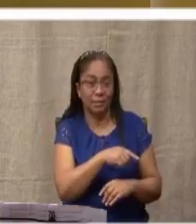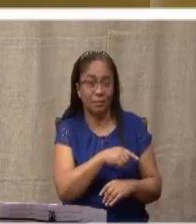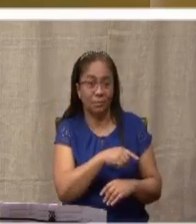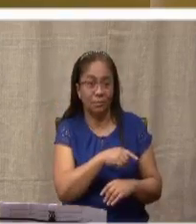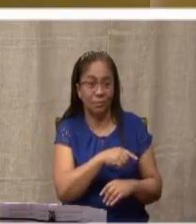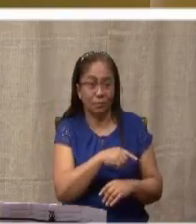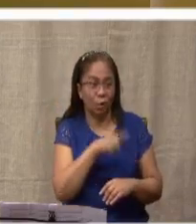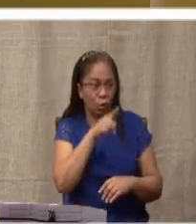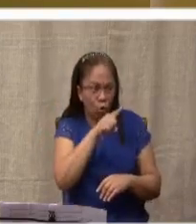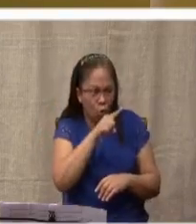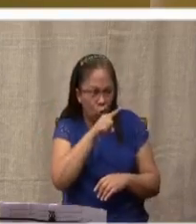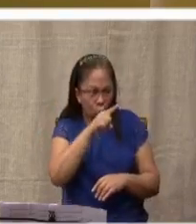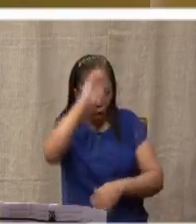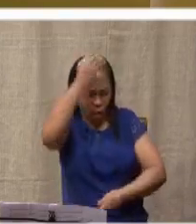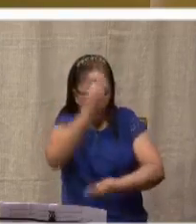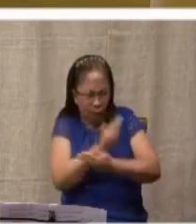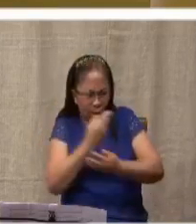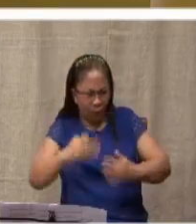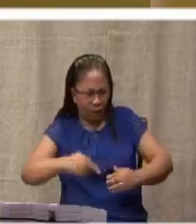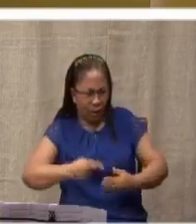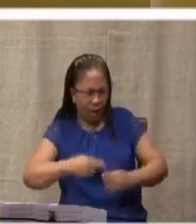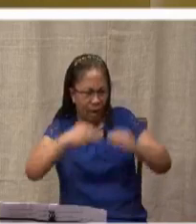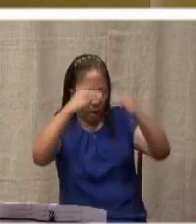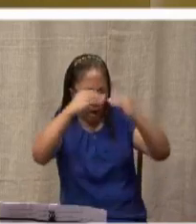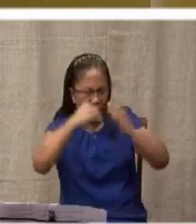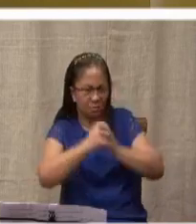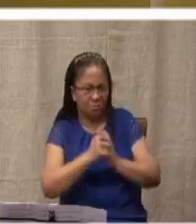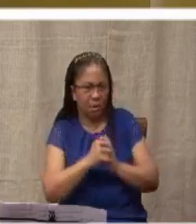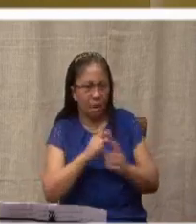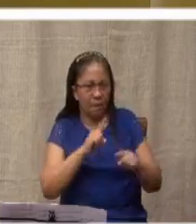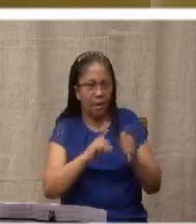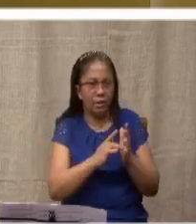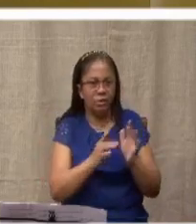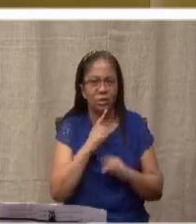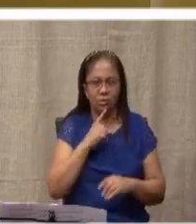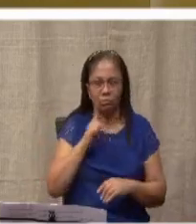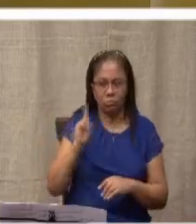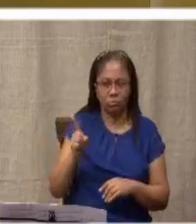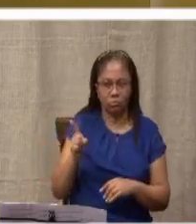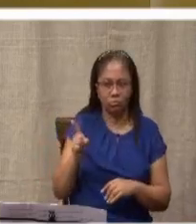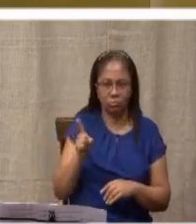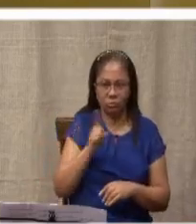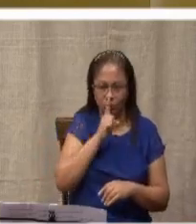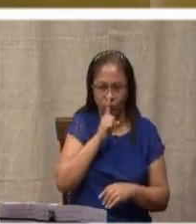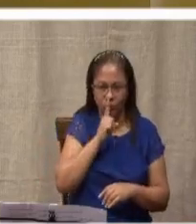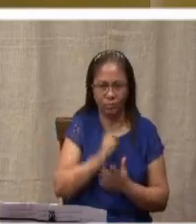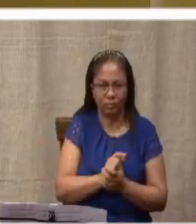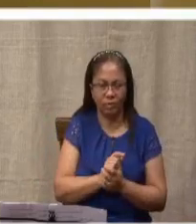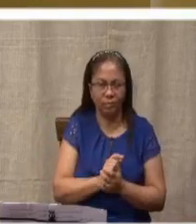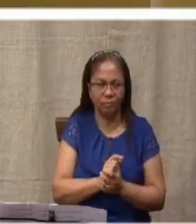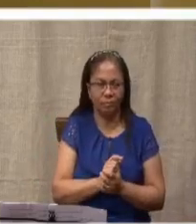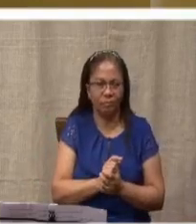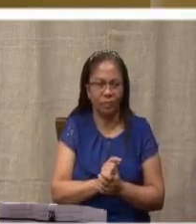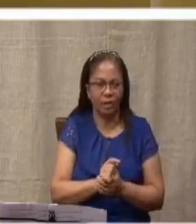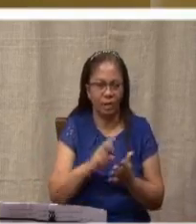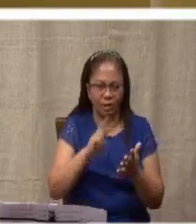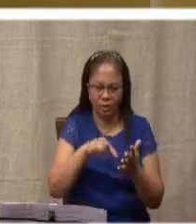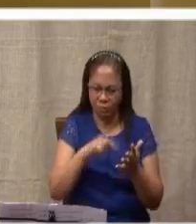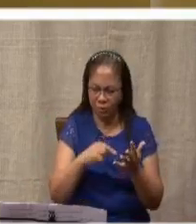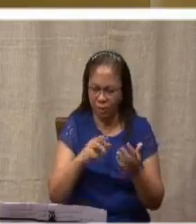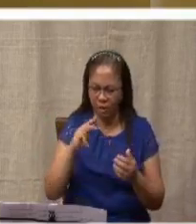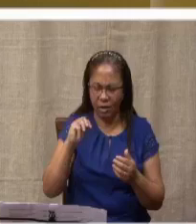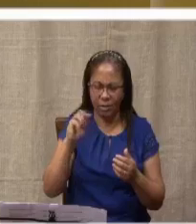the son of the most high and he forbid him to speak a text in the very beginning of